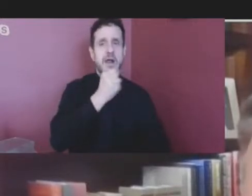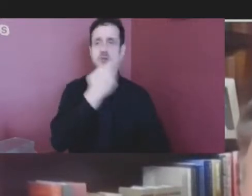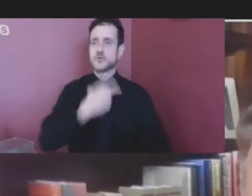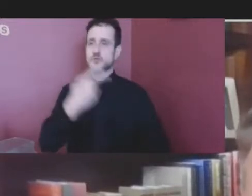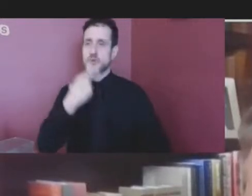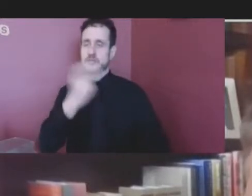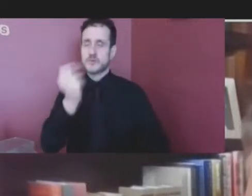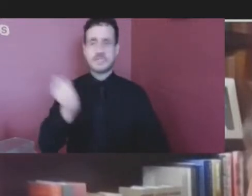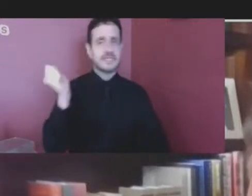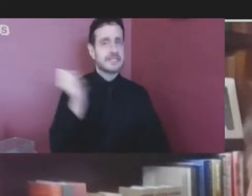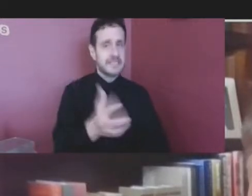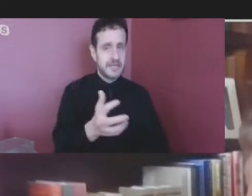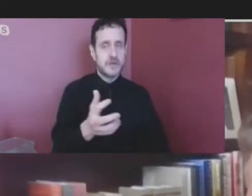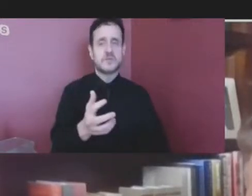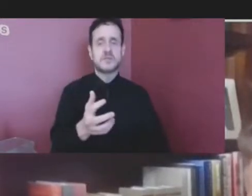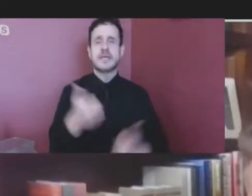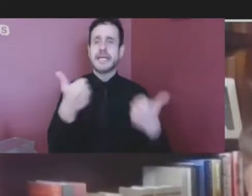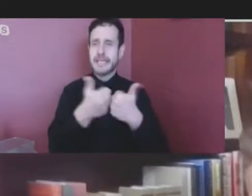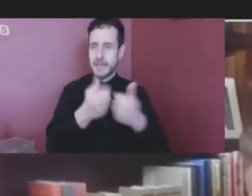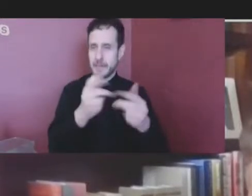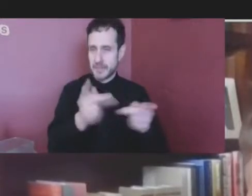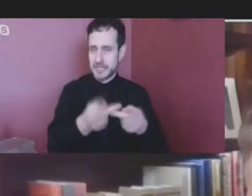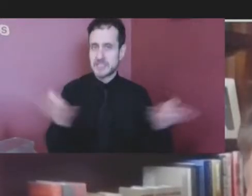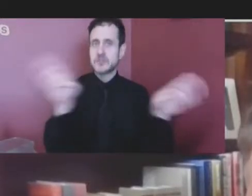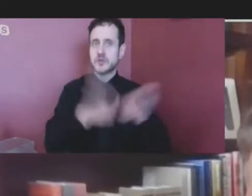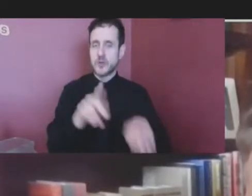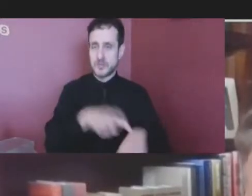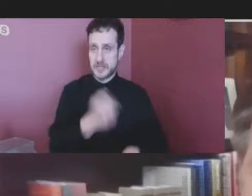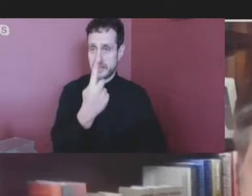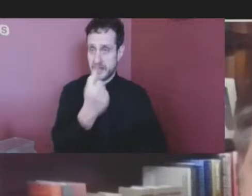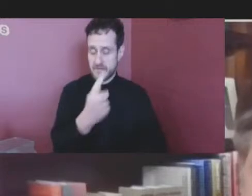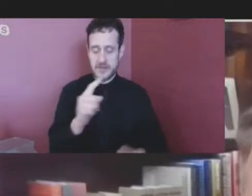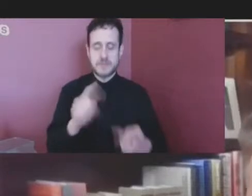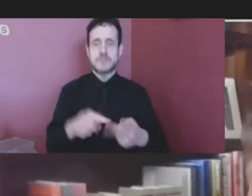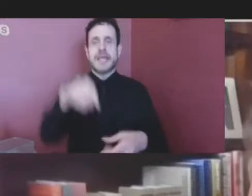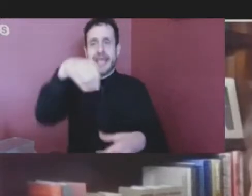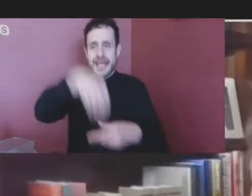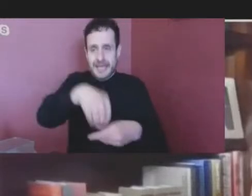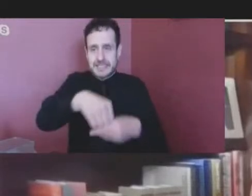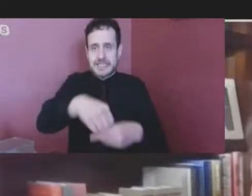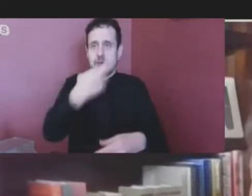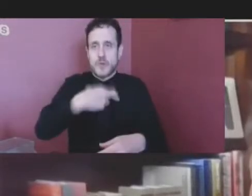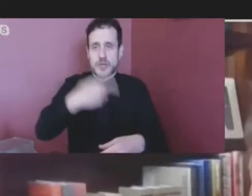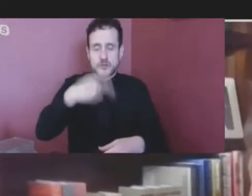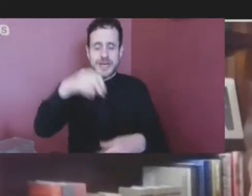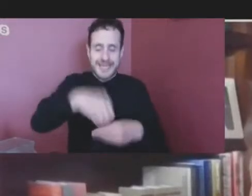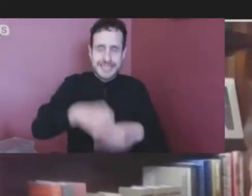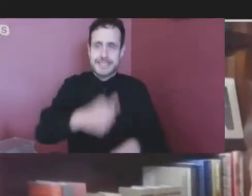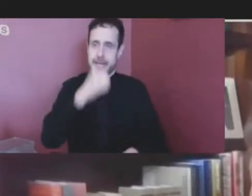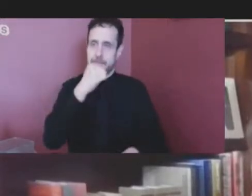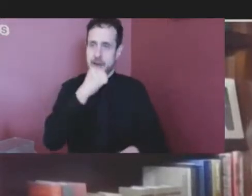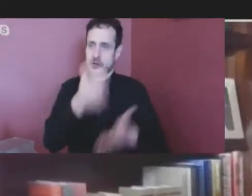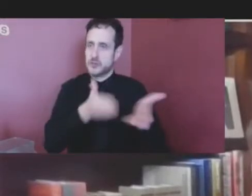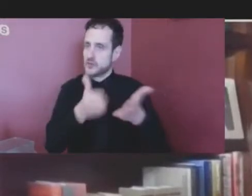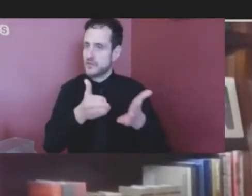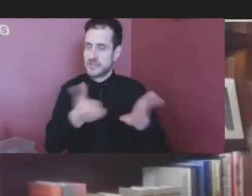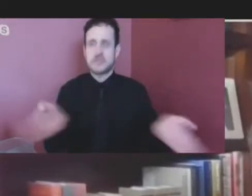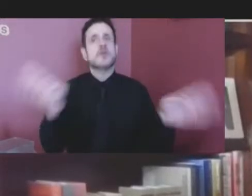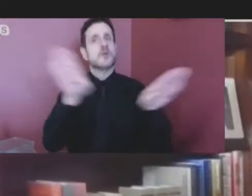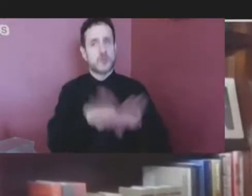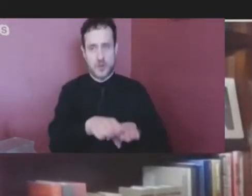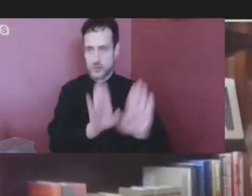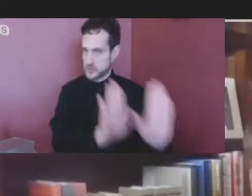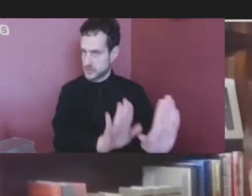facilities, and casinos will close at 11 p.m. All indoor bar service and indoor dining will be